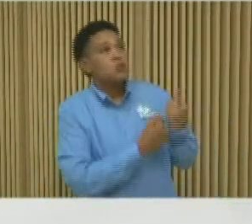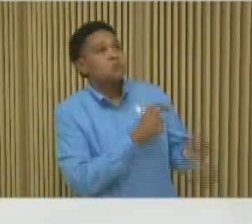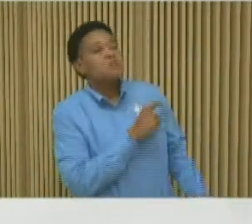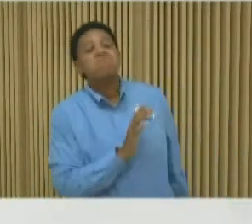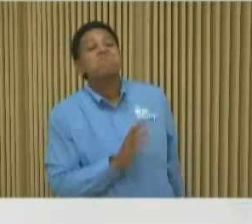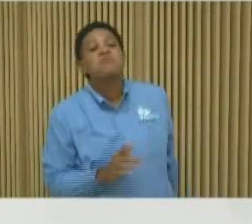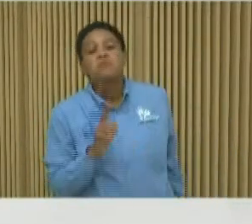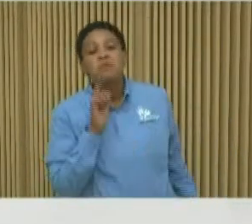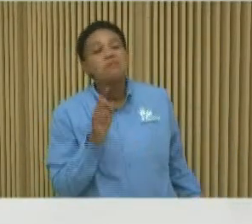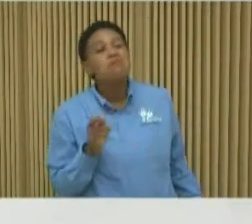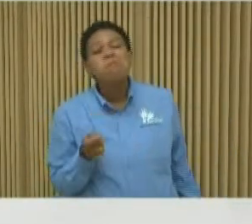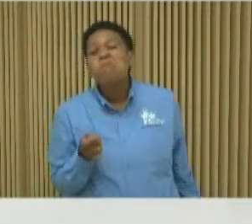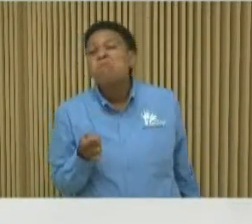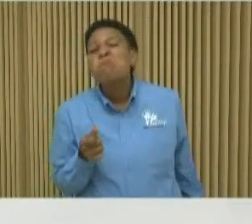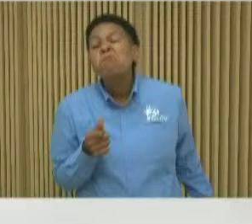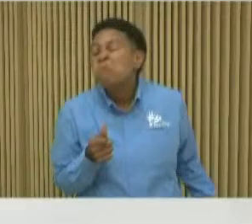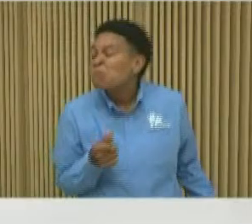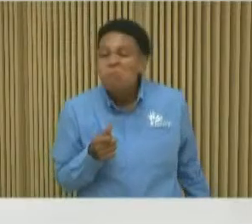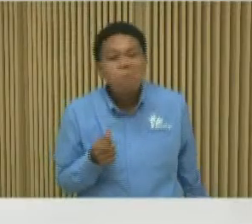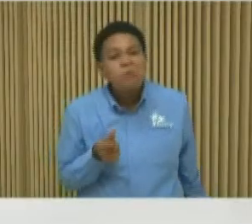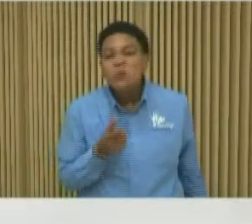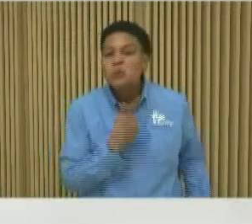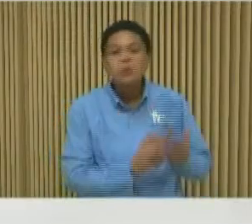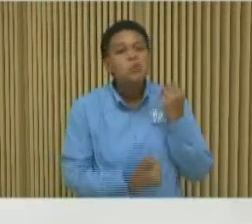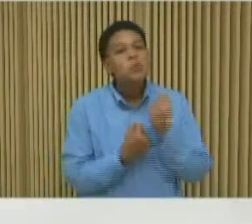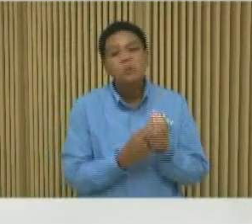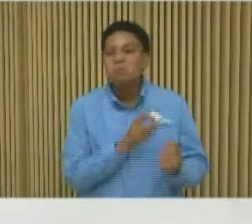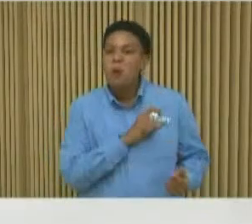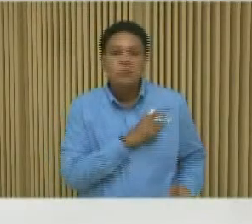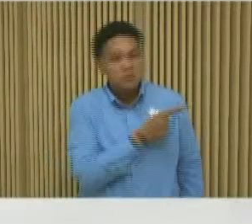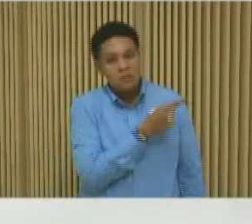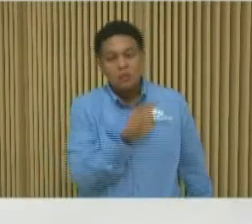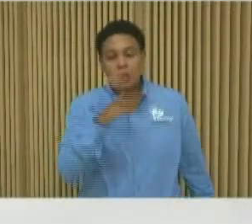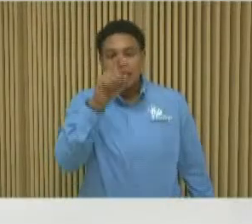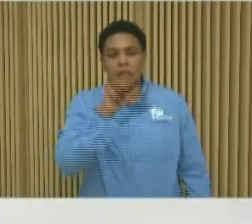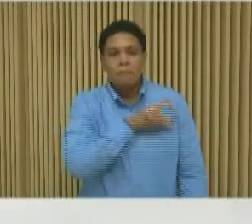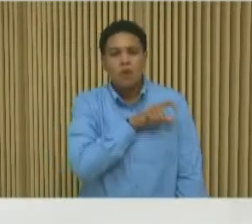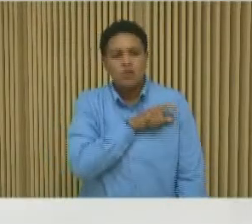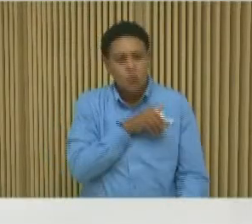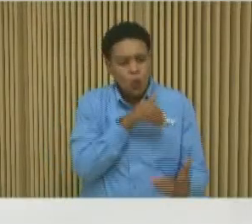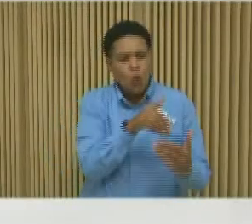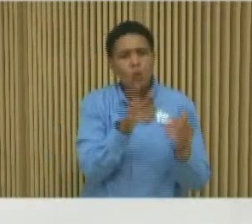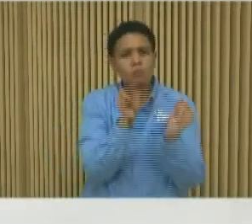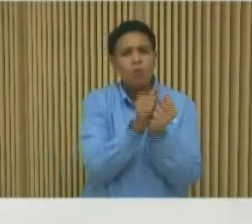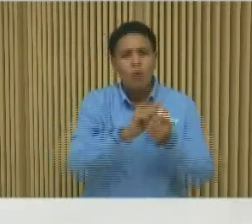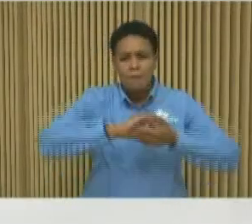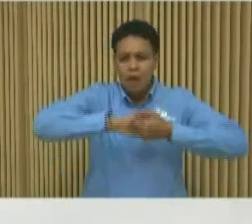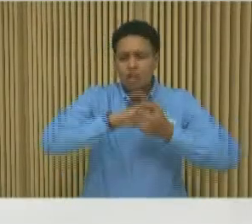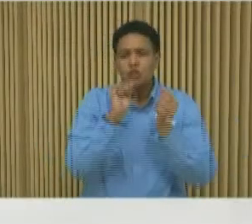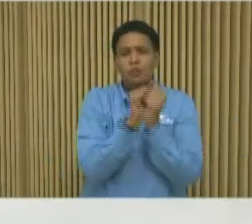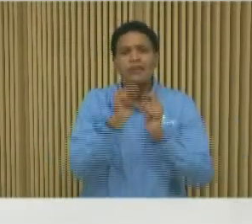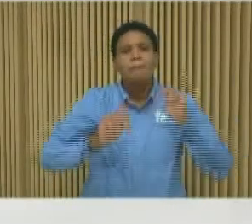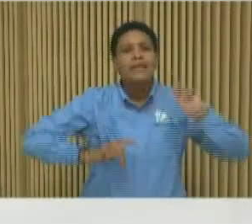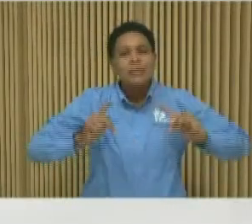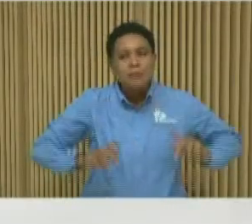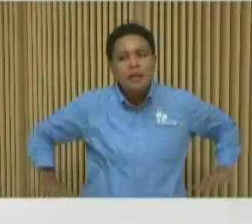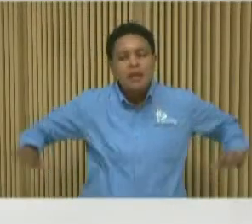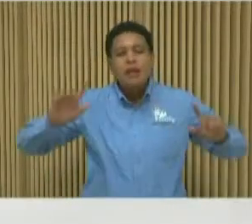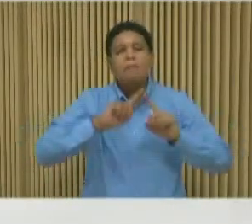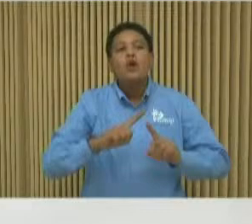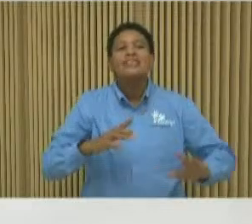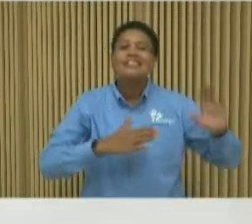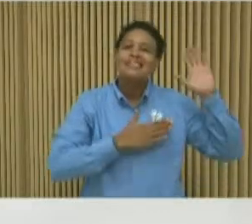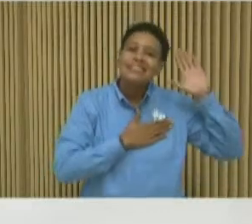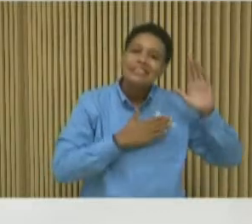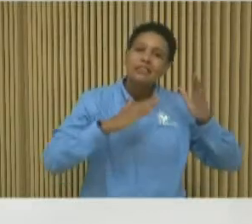the police to be able to work closer in partnership with the people and the citizens of